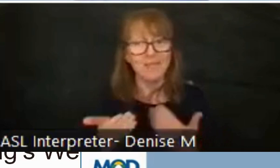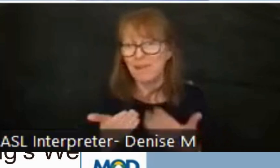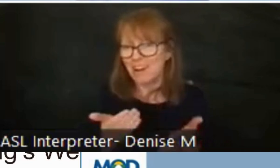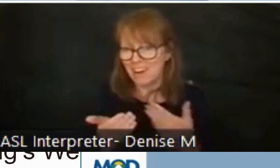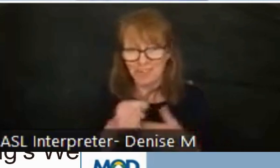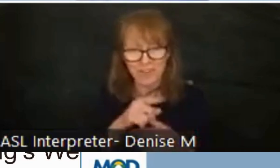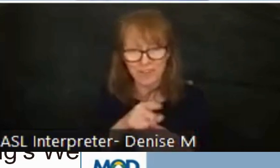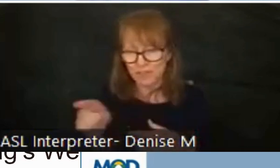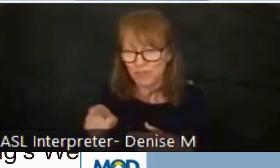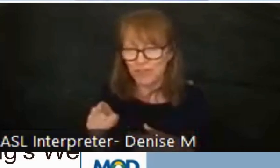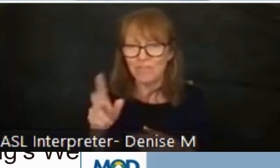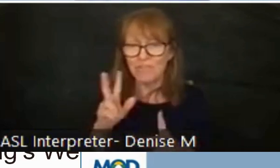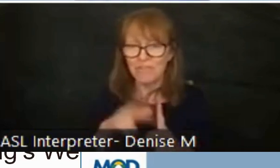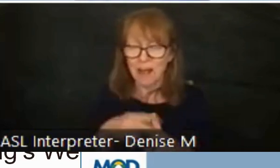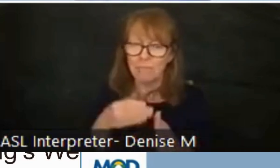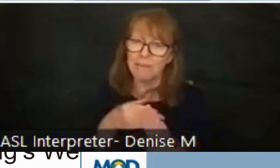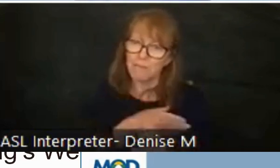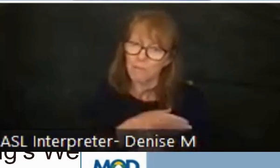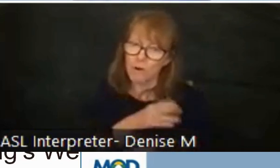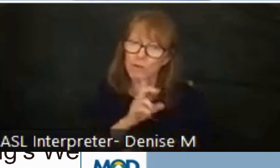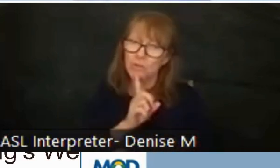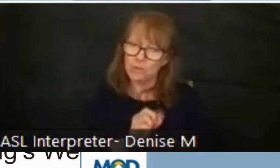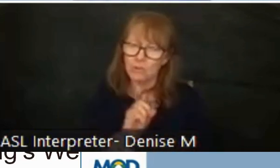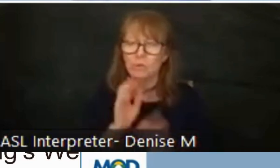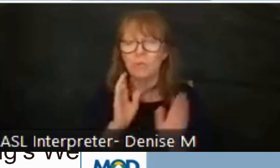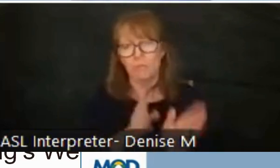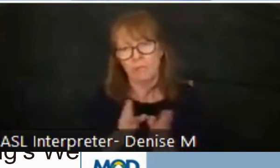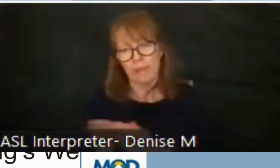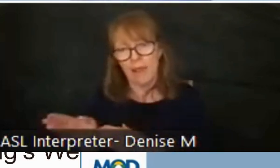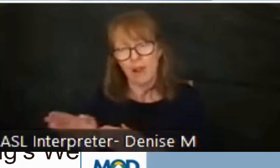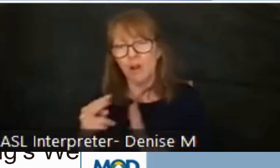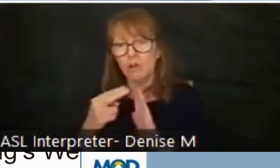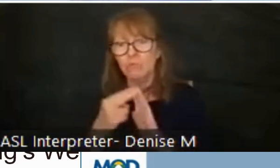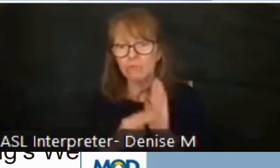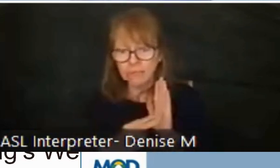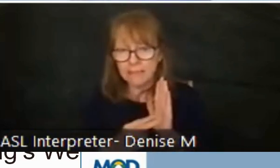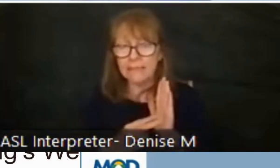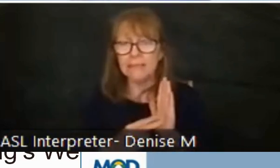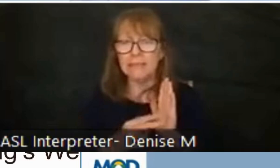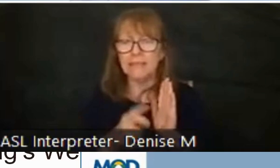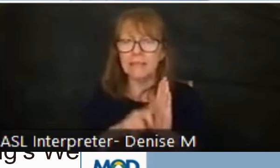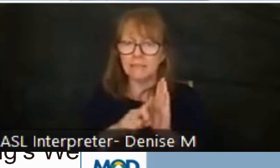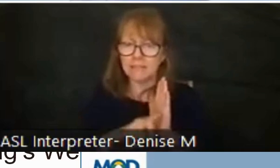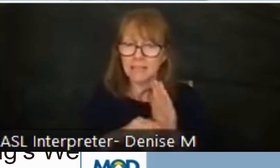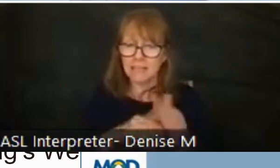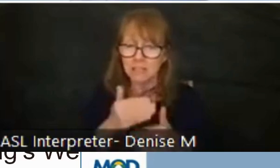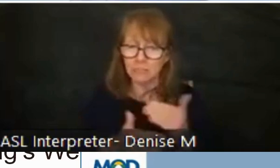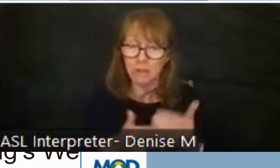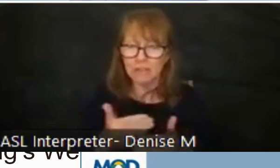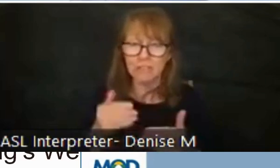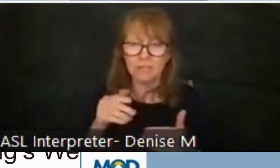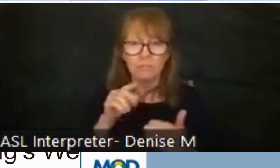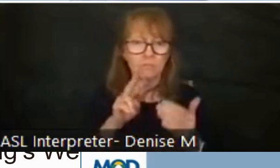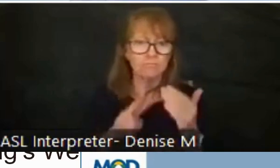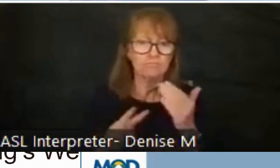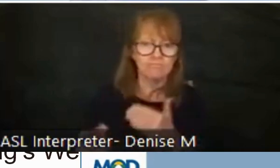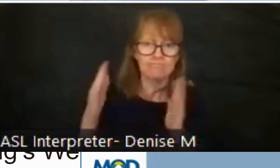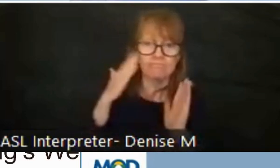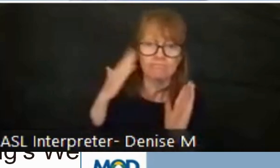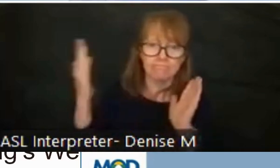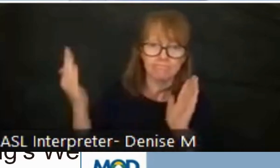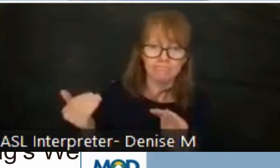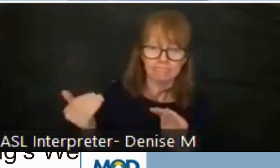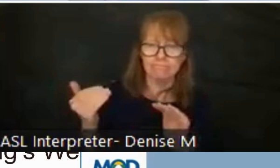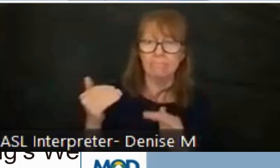before you file, you should just prepare, read about the investigative process so you know what to expect and what you'll be asked to